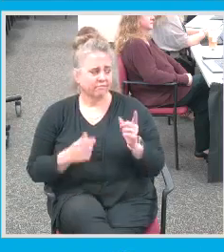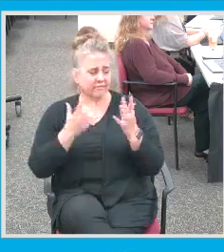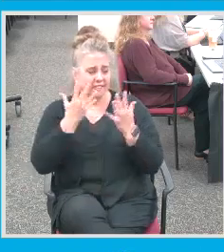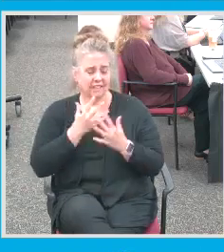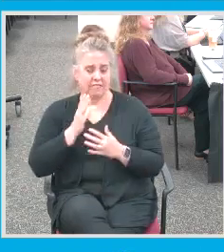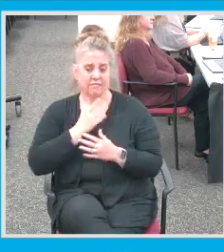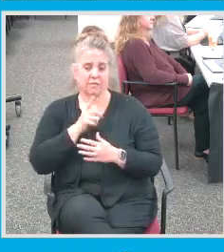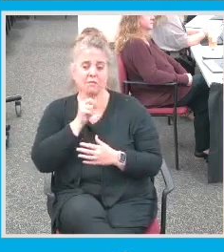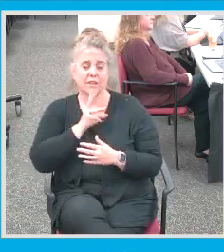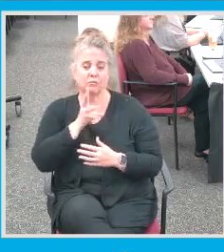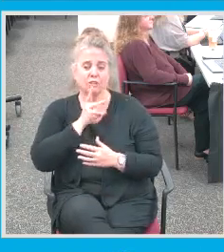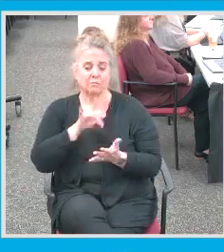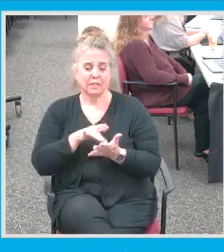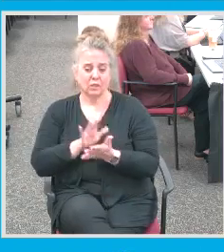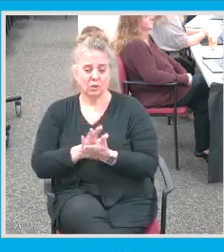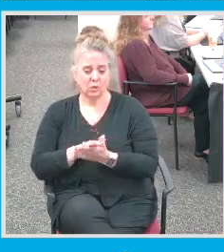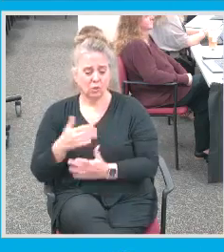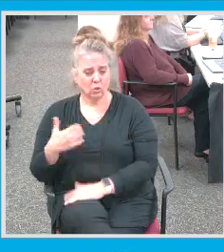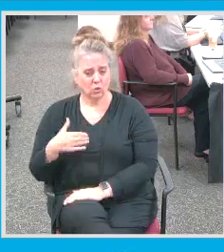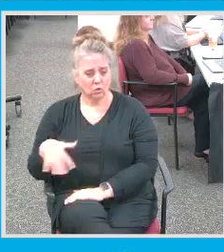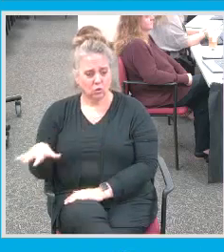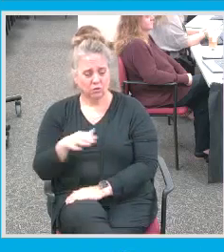that. And